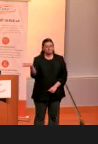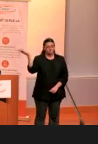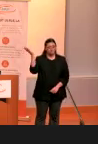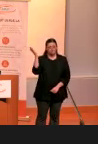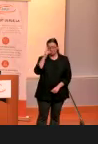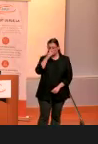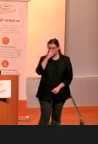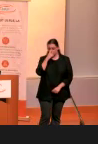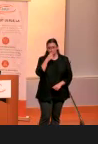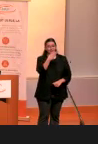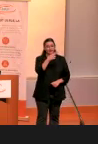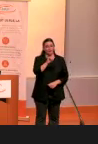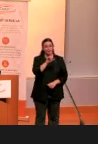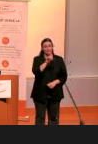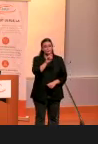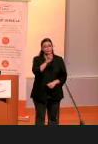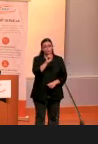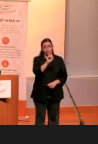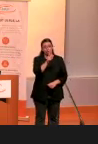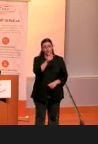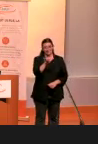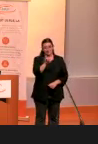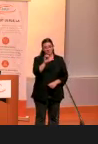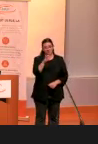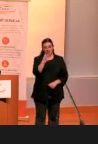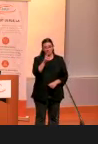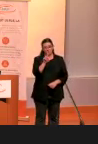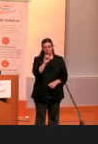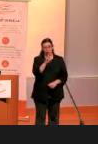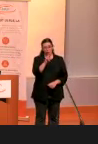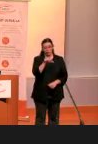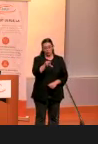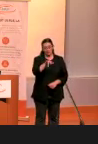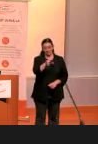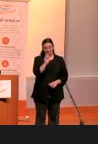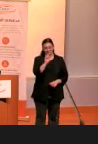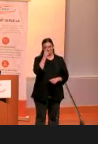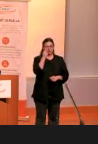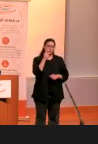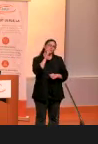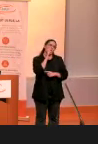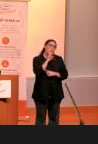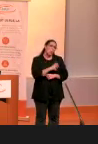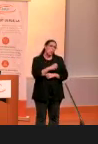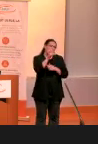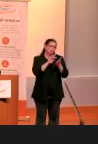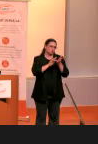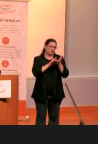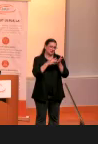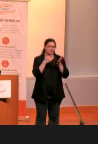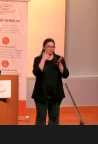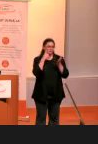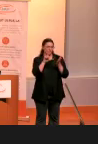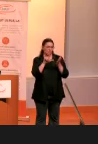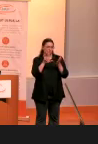So a few words about hydroxychloroquine. Hydroxychloroquine, it seems, it's one of the older medications that we have available for